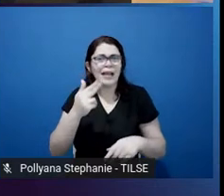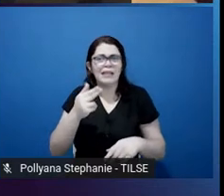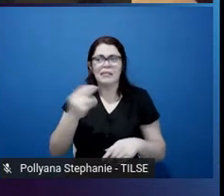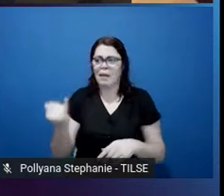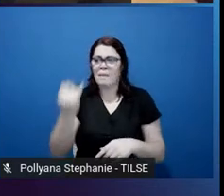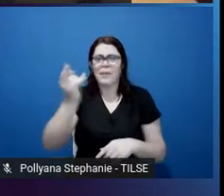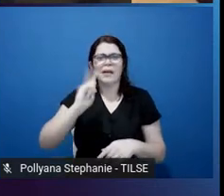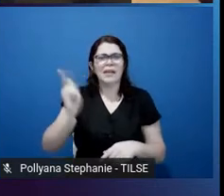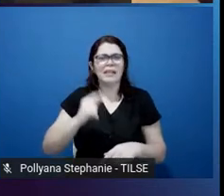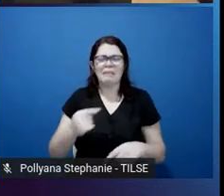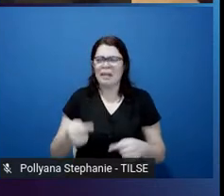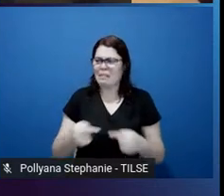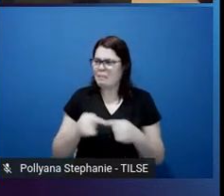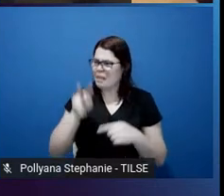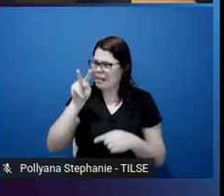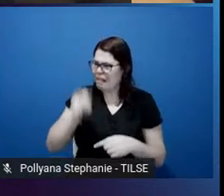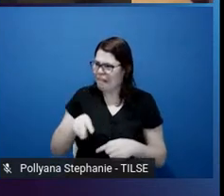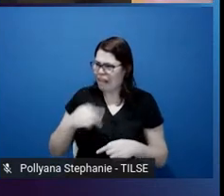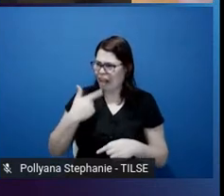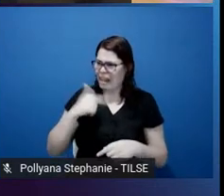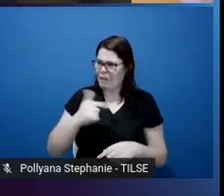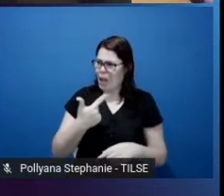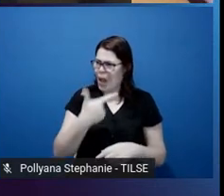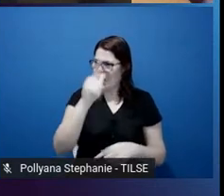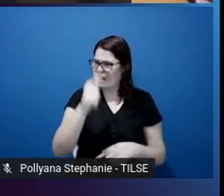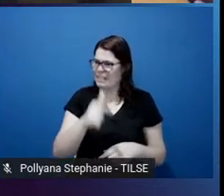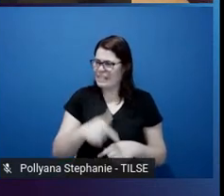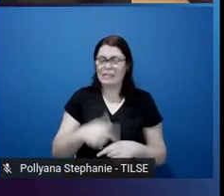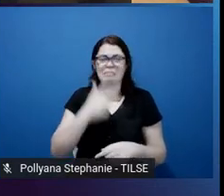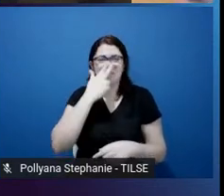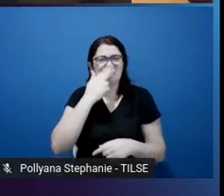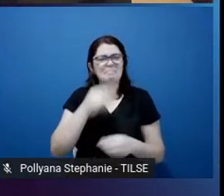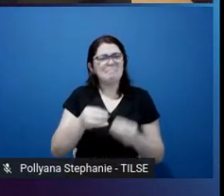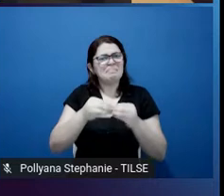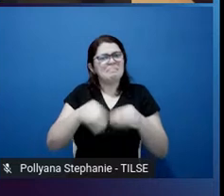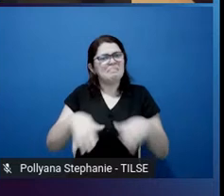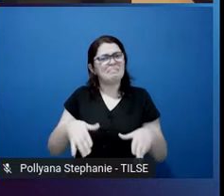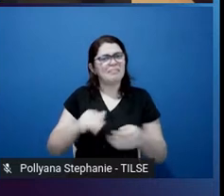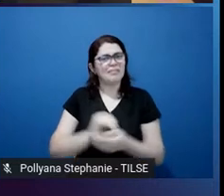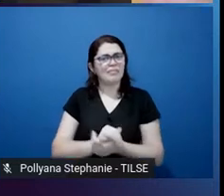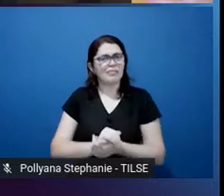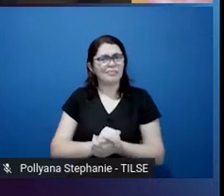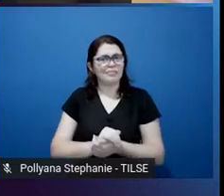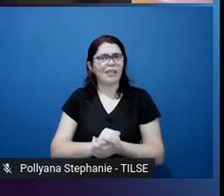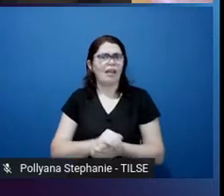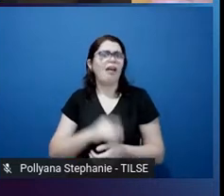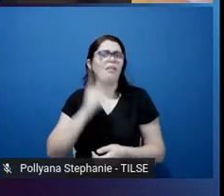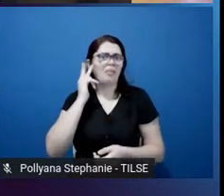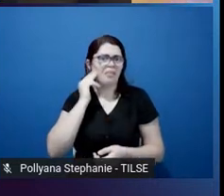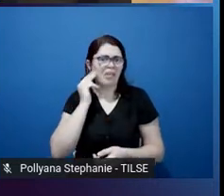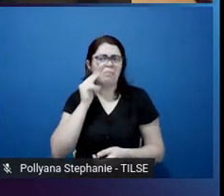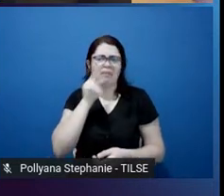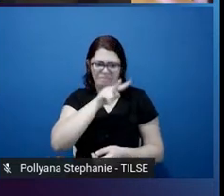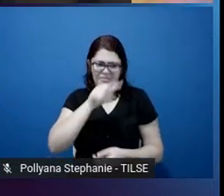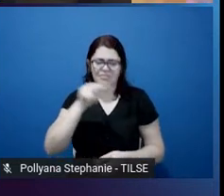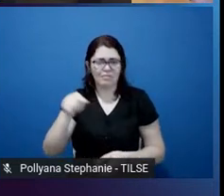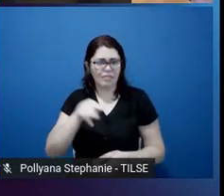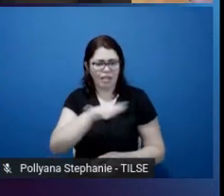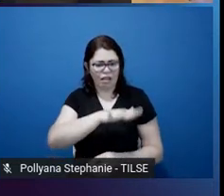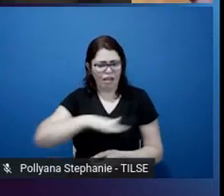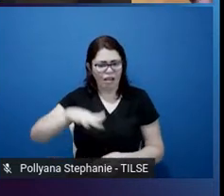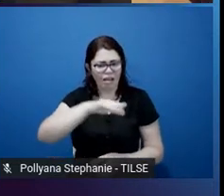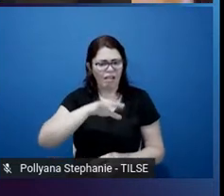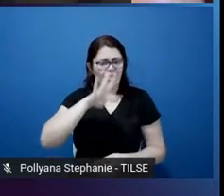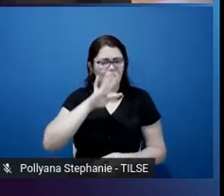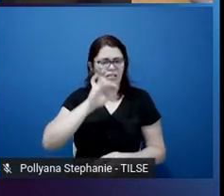and translanguaging is now a very common term in the TESOL field, and it really comes from